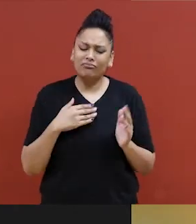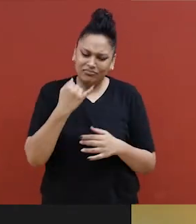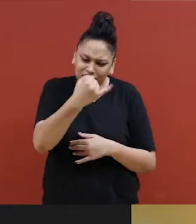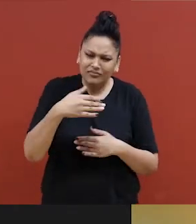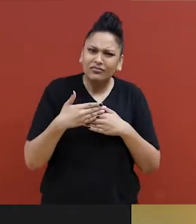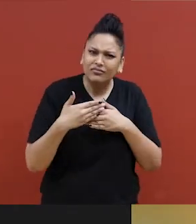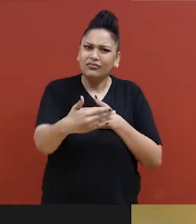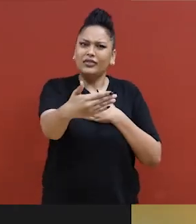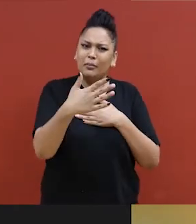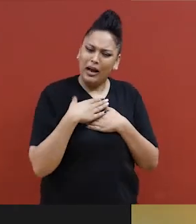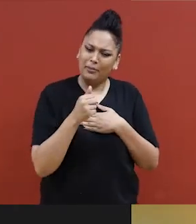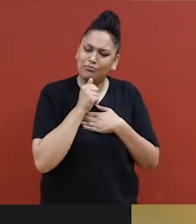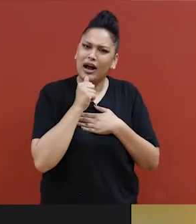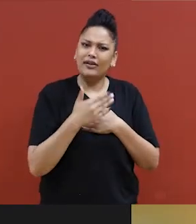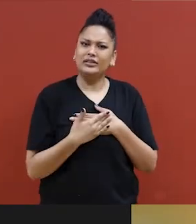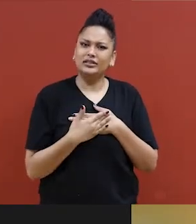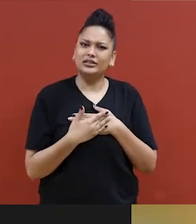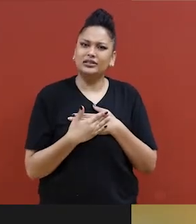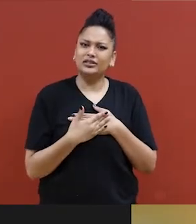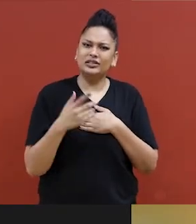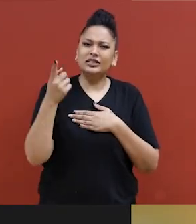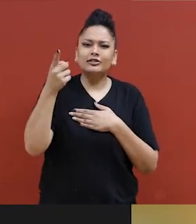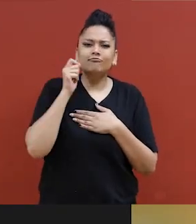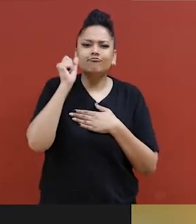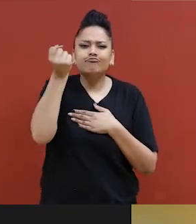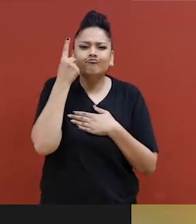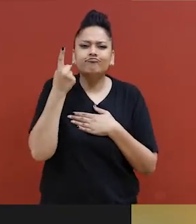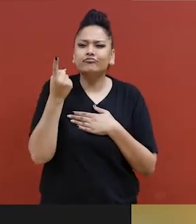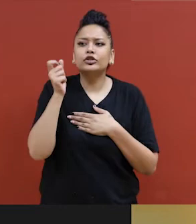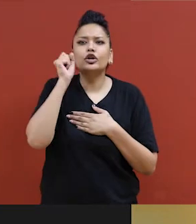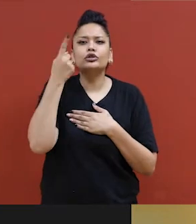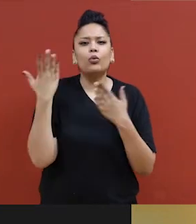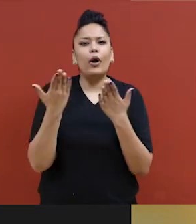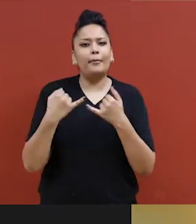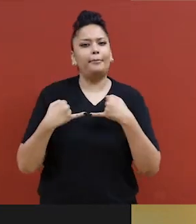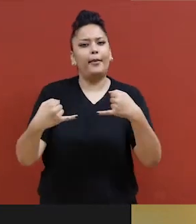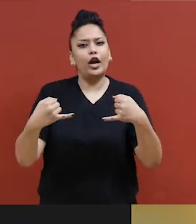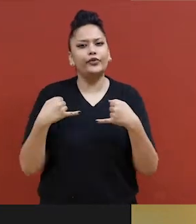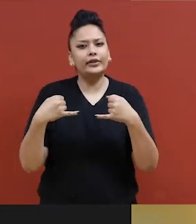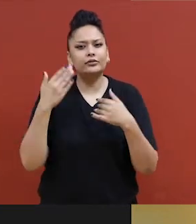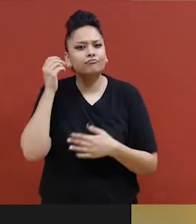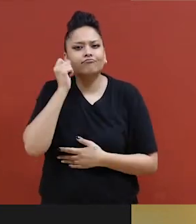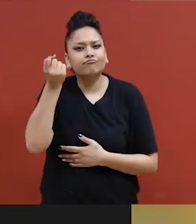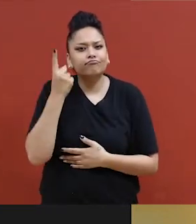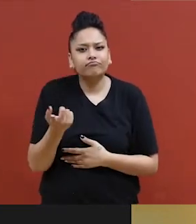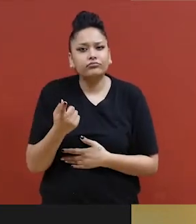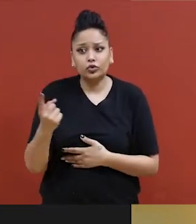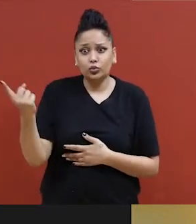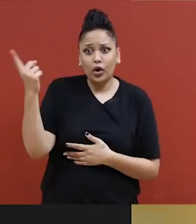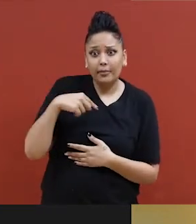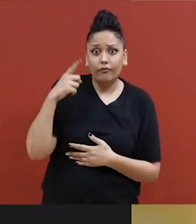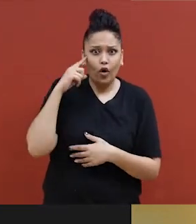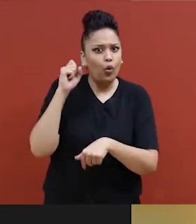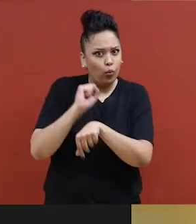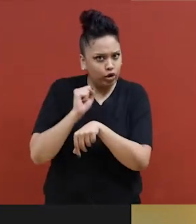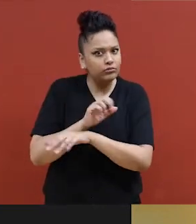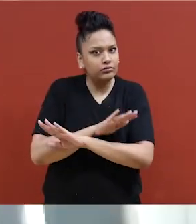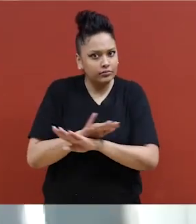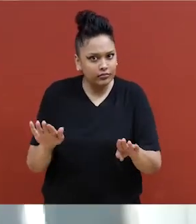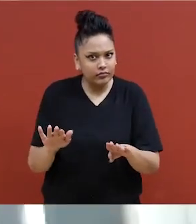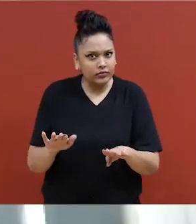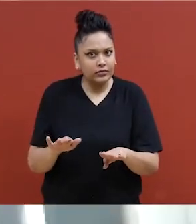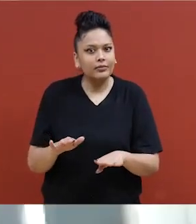and they do, like Robin said, they do blur the lines of their workplace, your home.